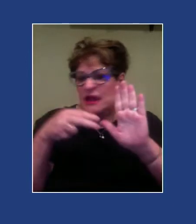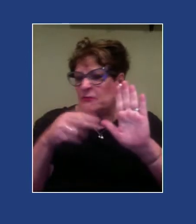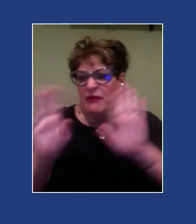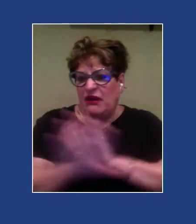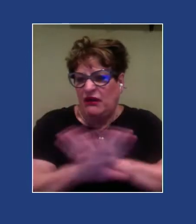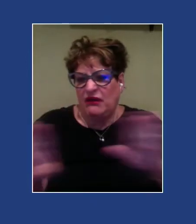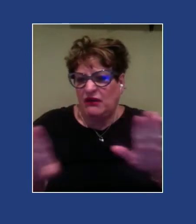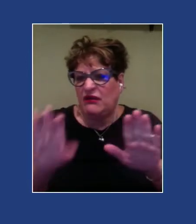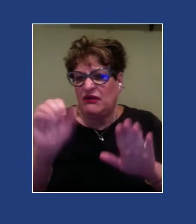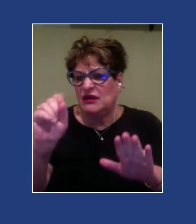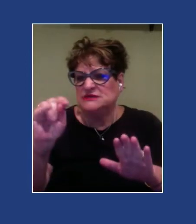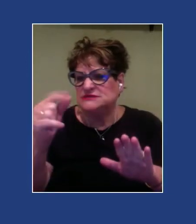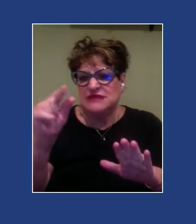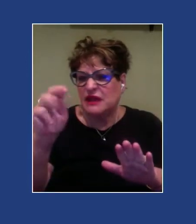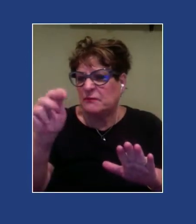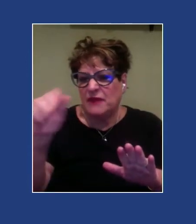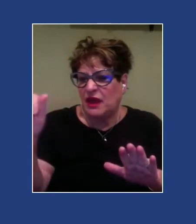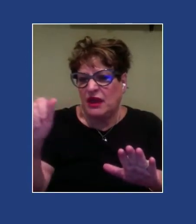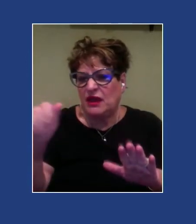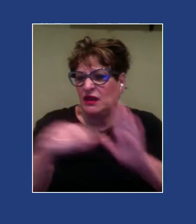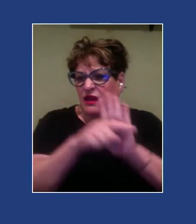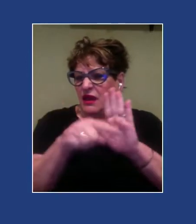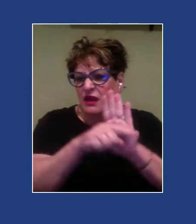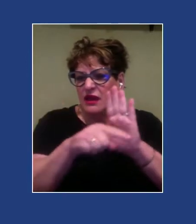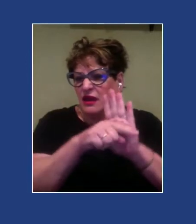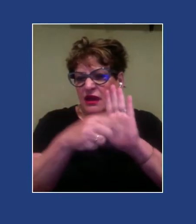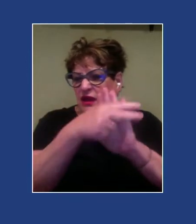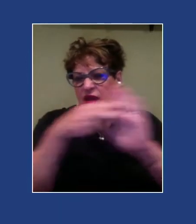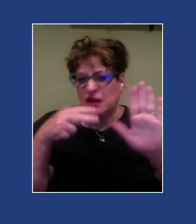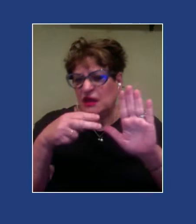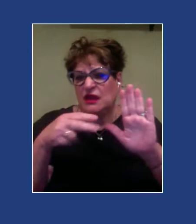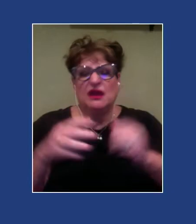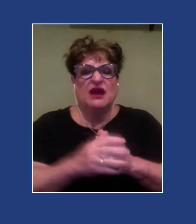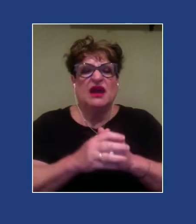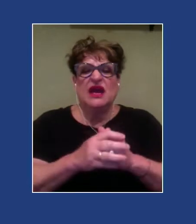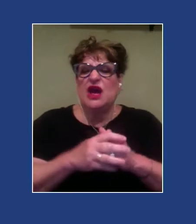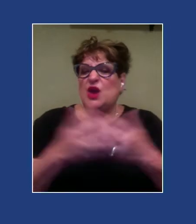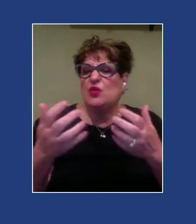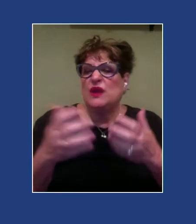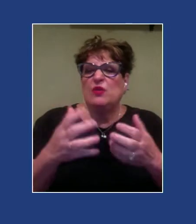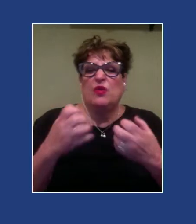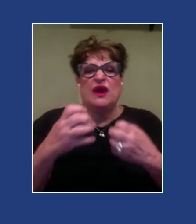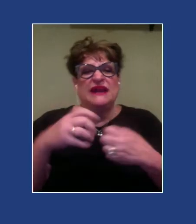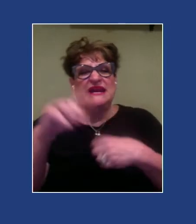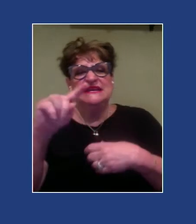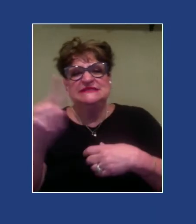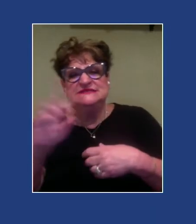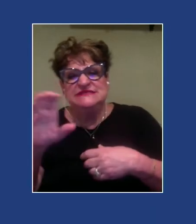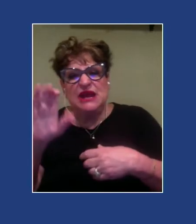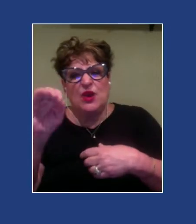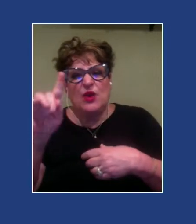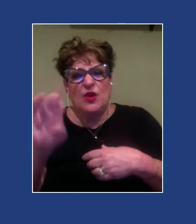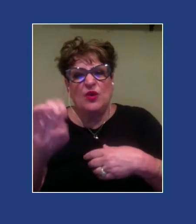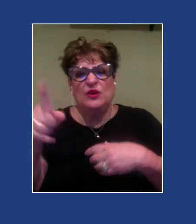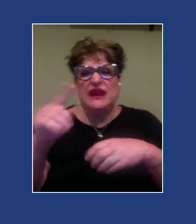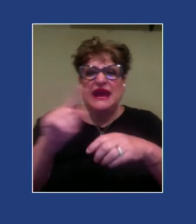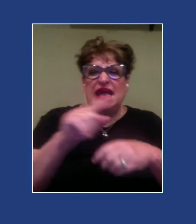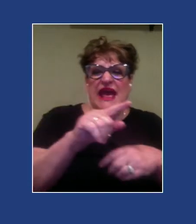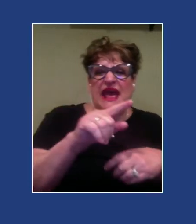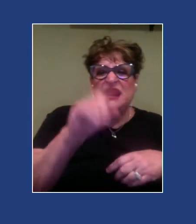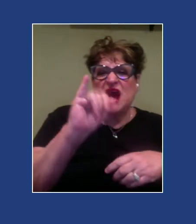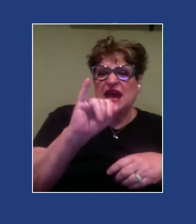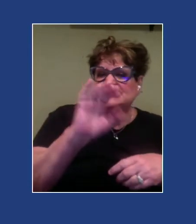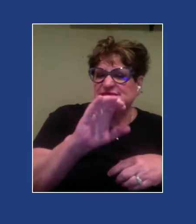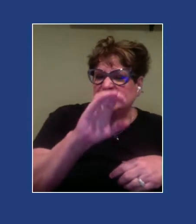close look being taken at non-diagnosis codes like C codes in ICD-10 and Q codes in